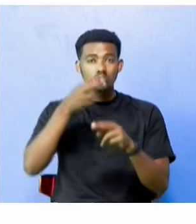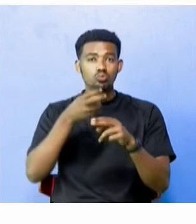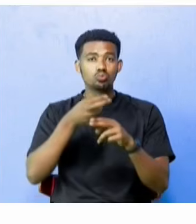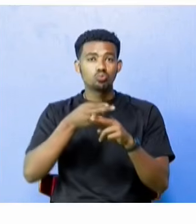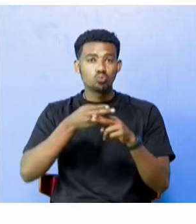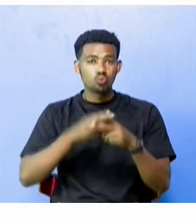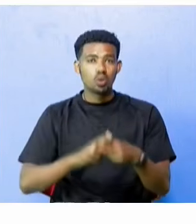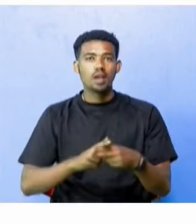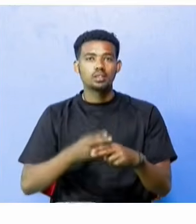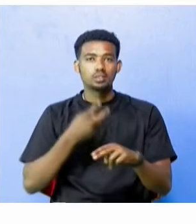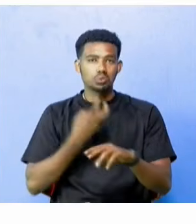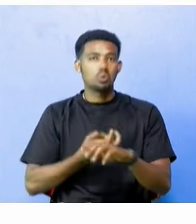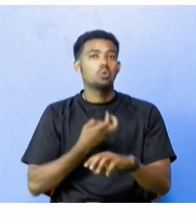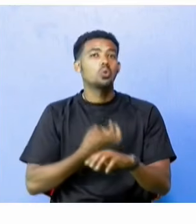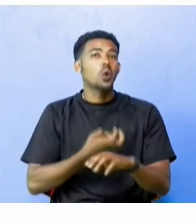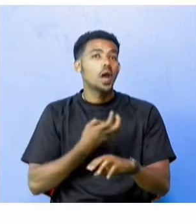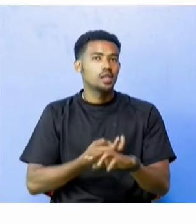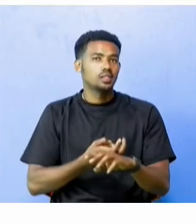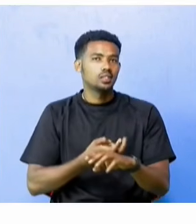than